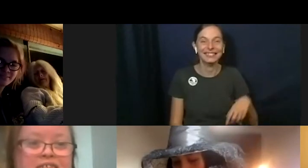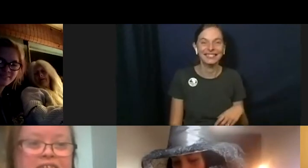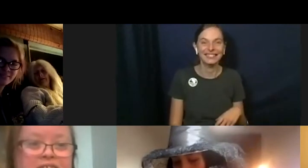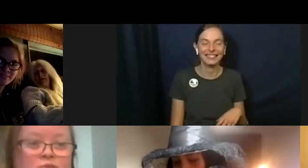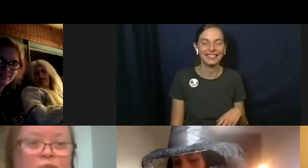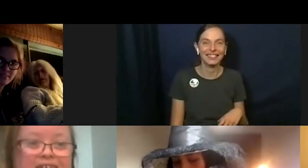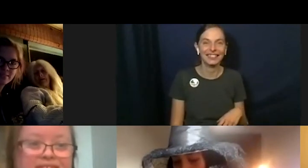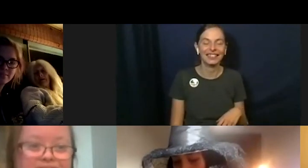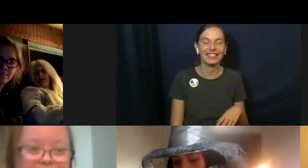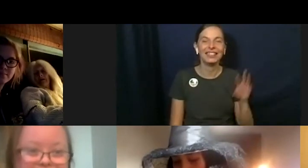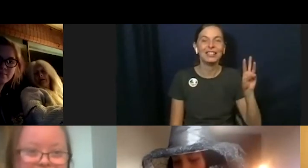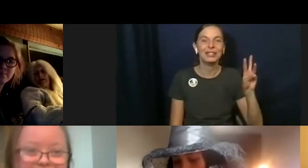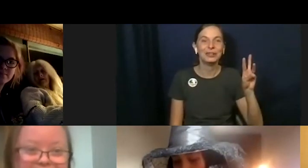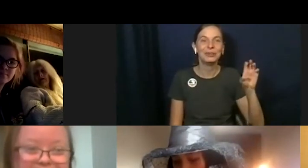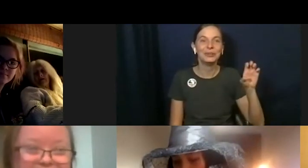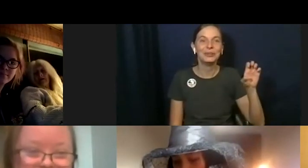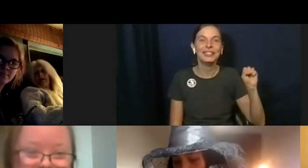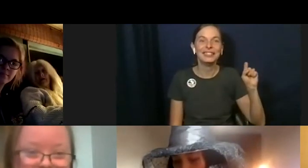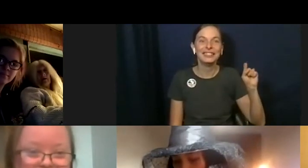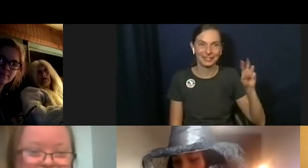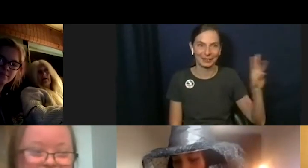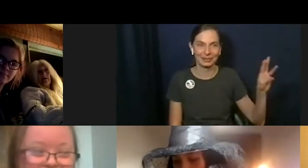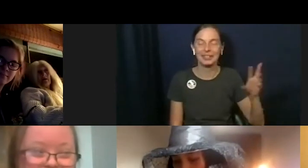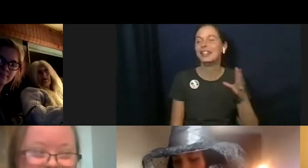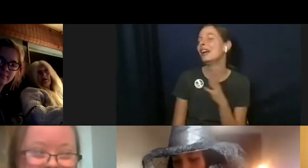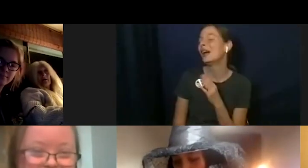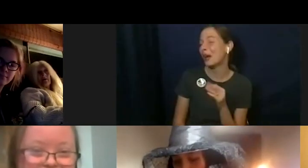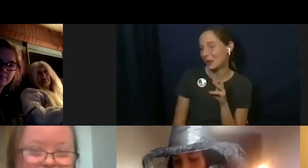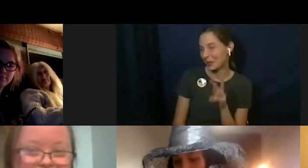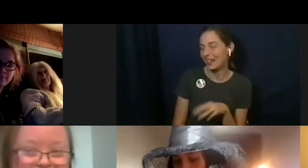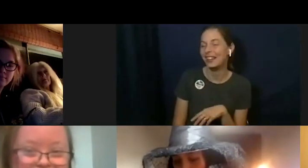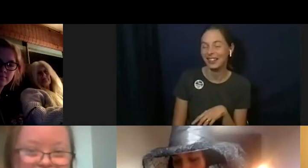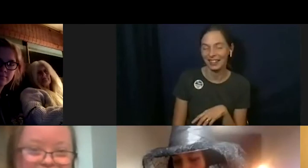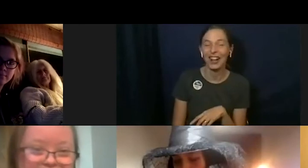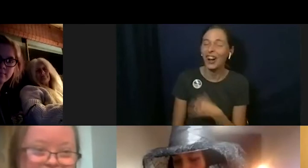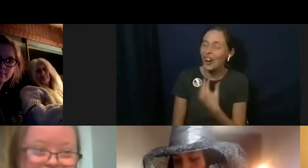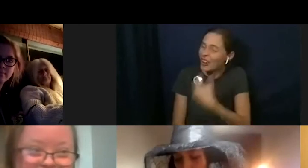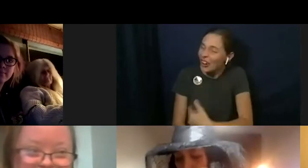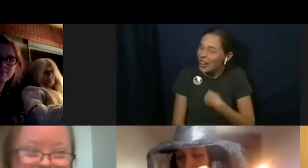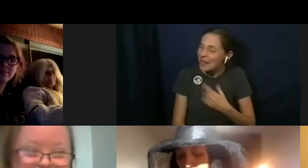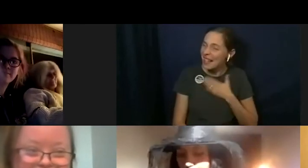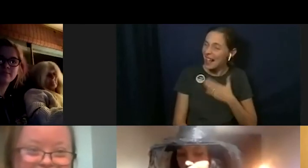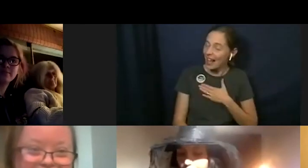Nice. And up, oh, there we go. Hold on. This is me.